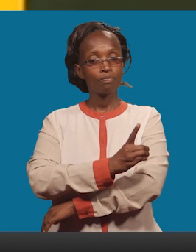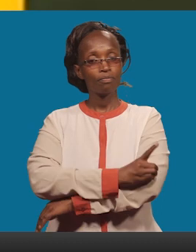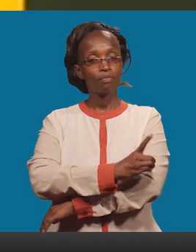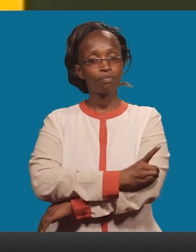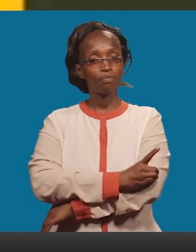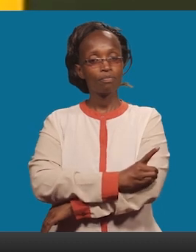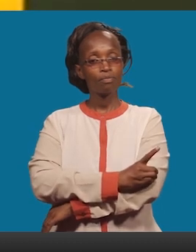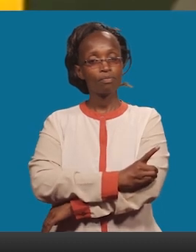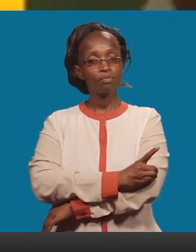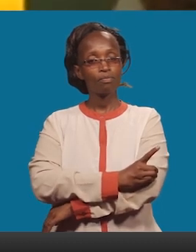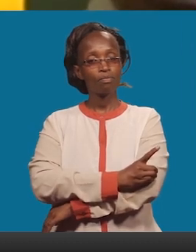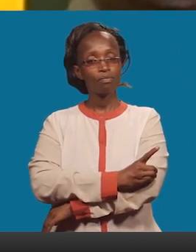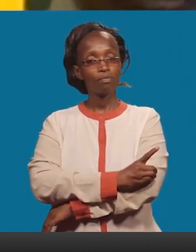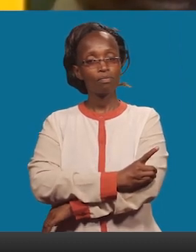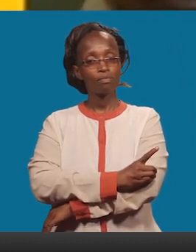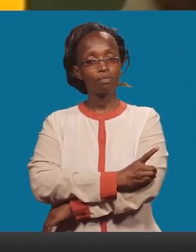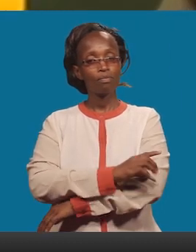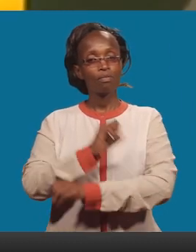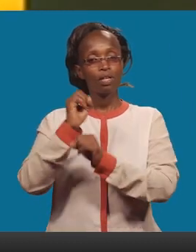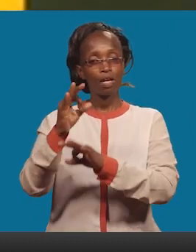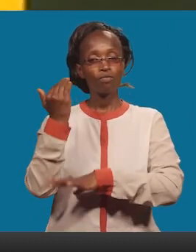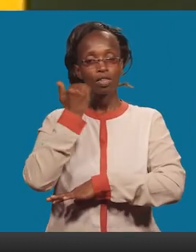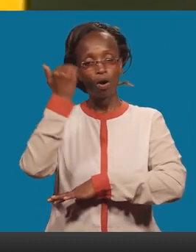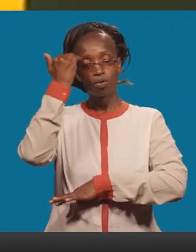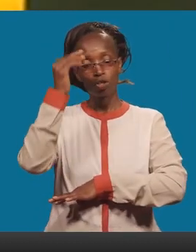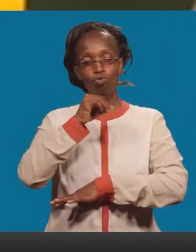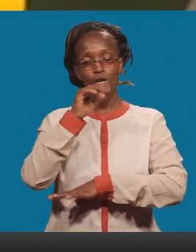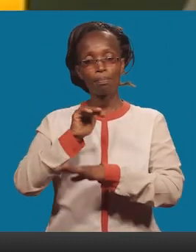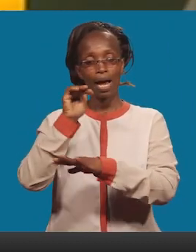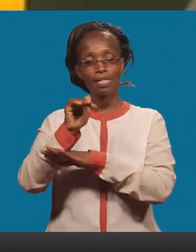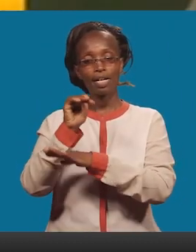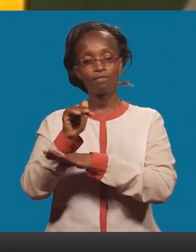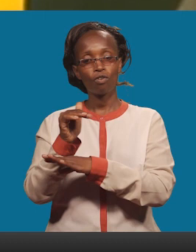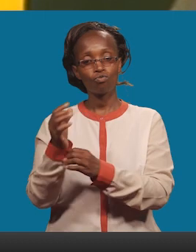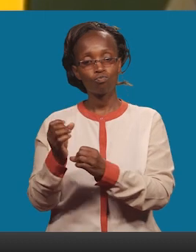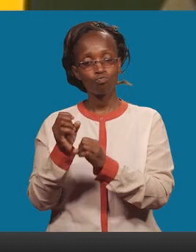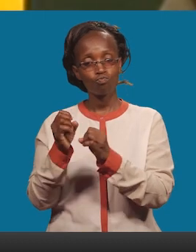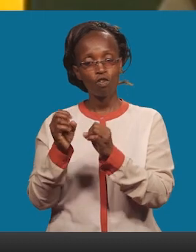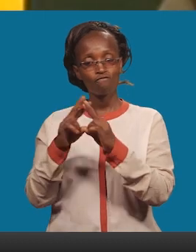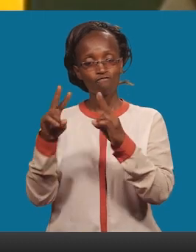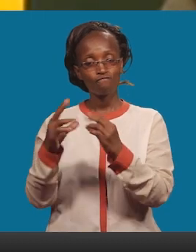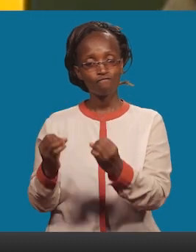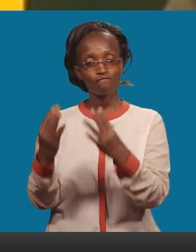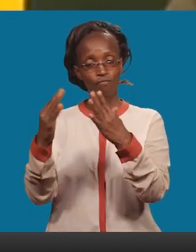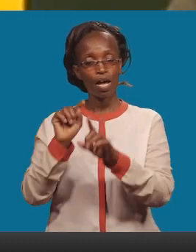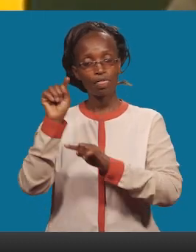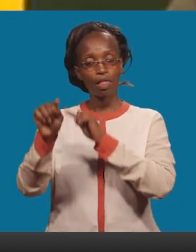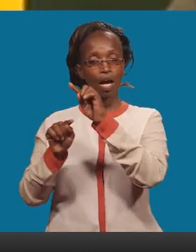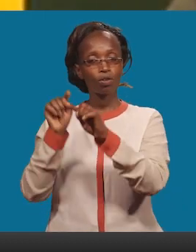asking for 14 days on in the fee of the court will be asking too much, that will be too long.